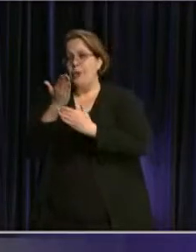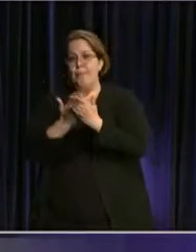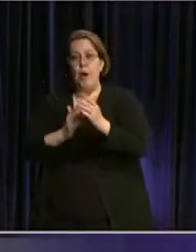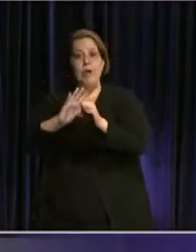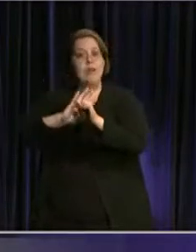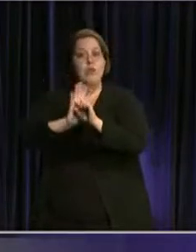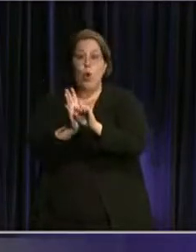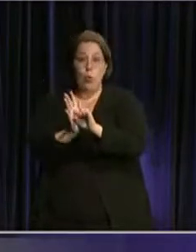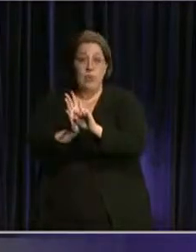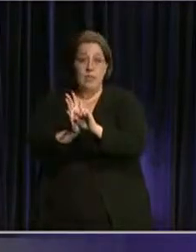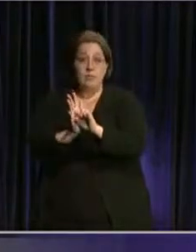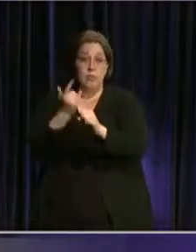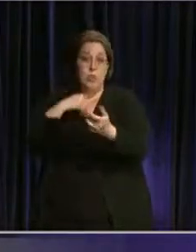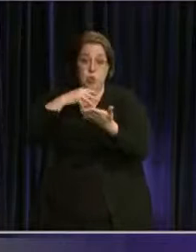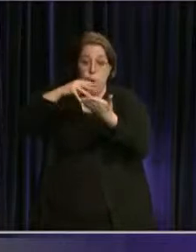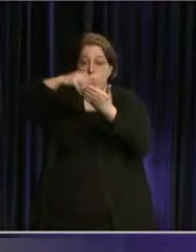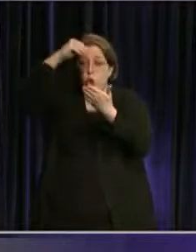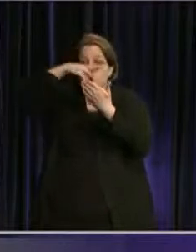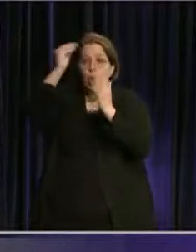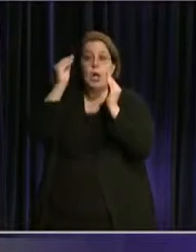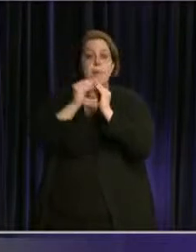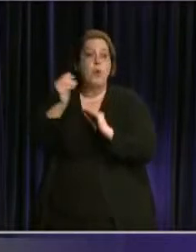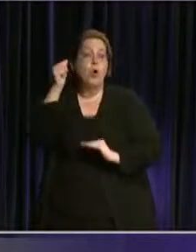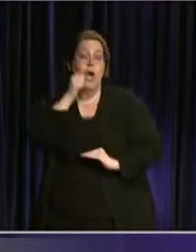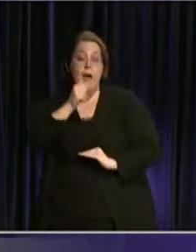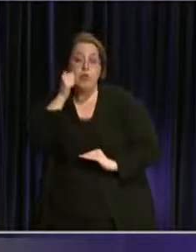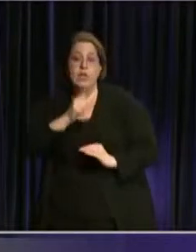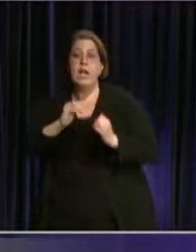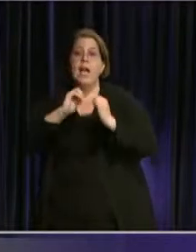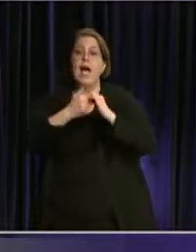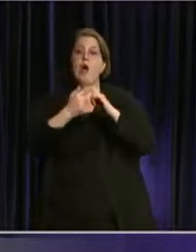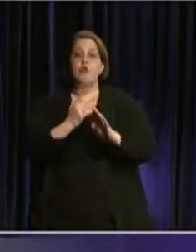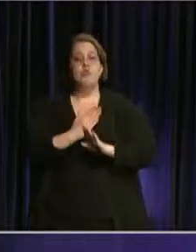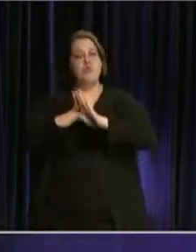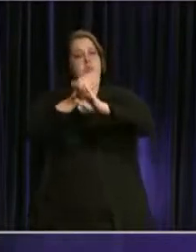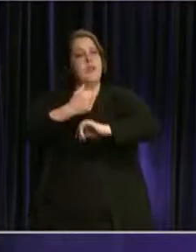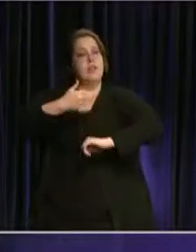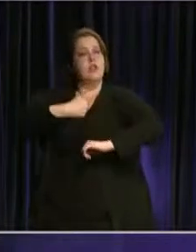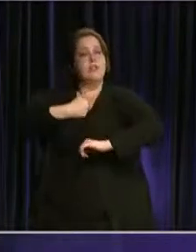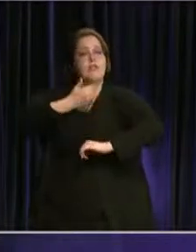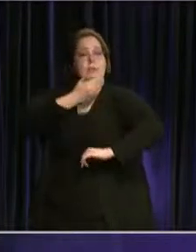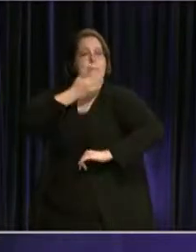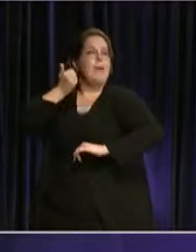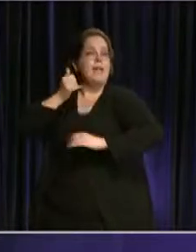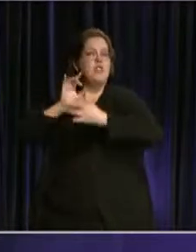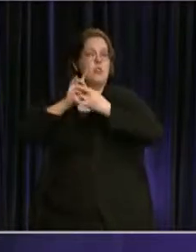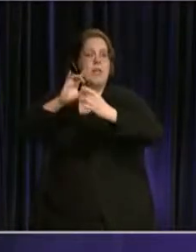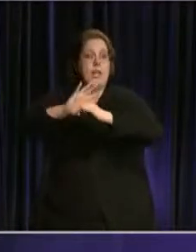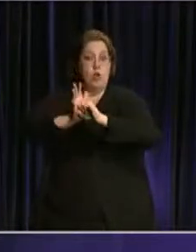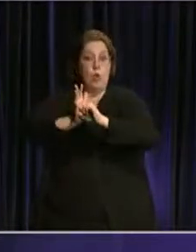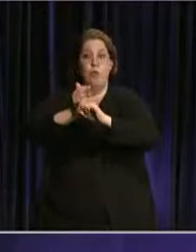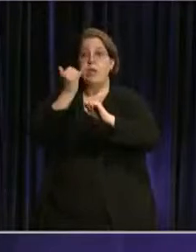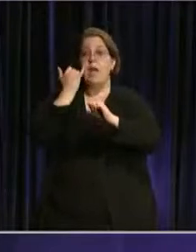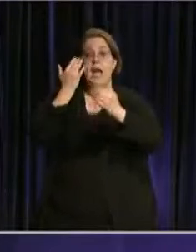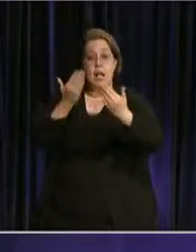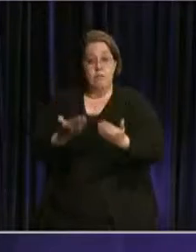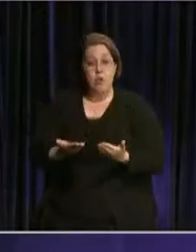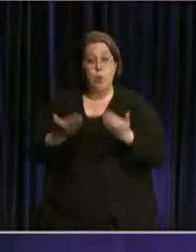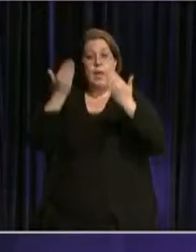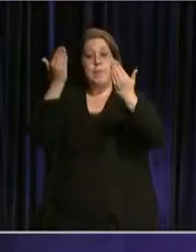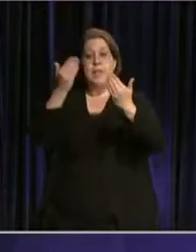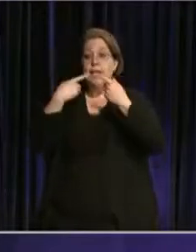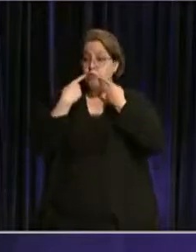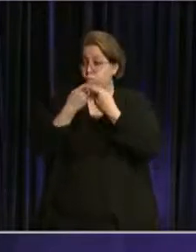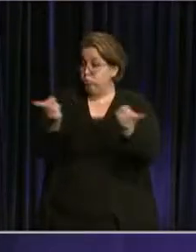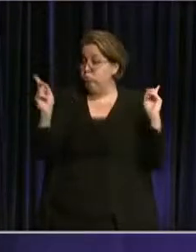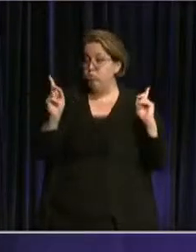COVID, which we're learning every day, how to protect ourselves best from COVID. If the recommendation comes out that you